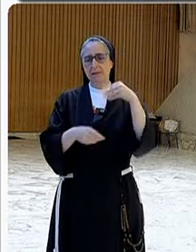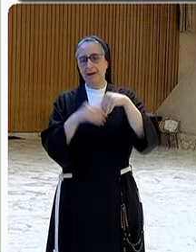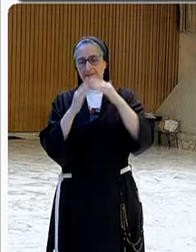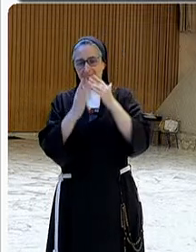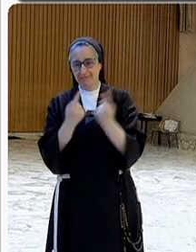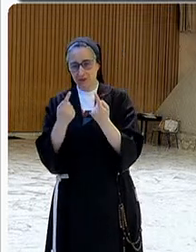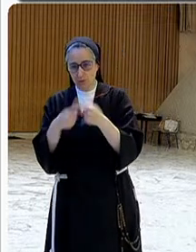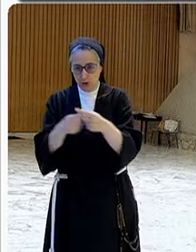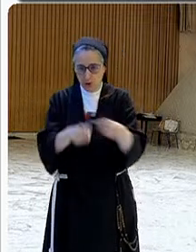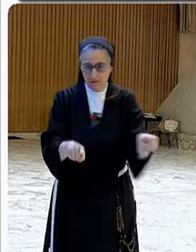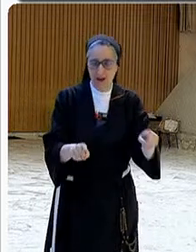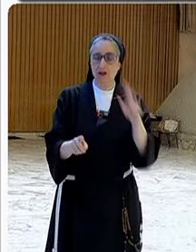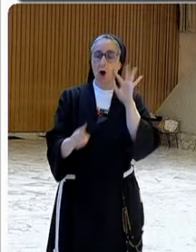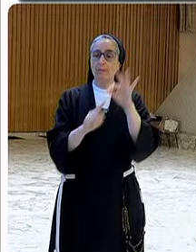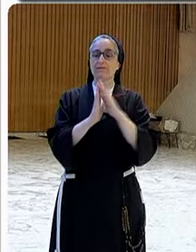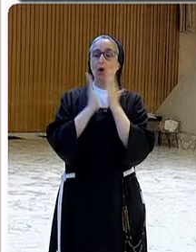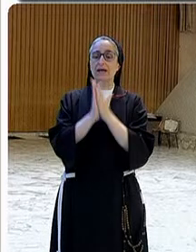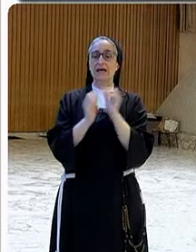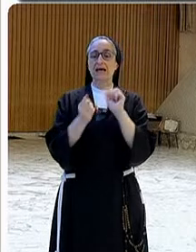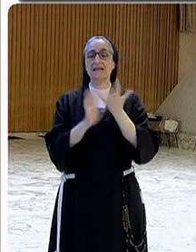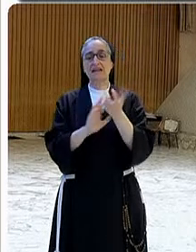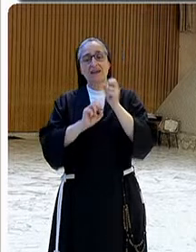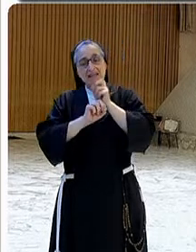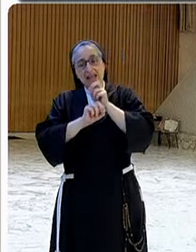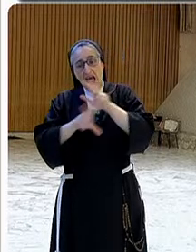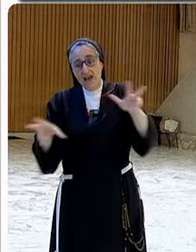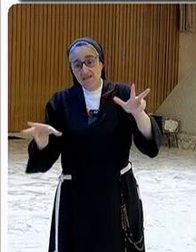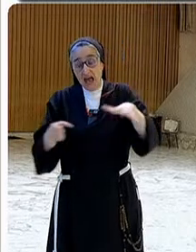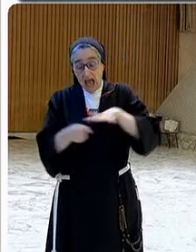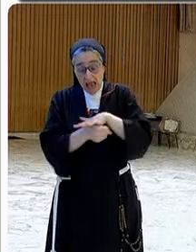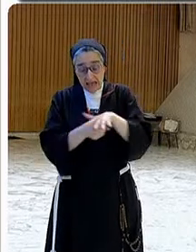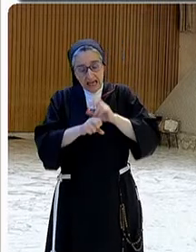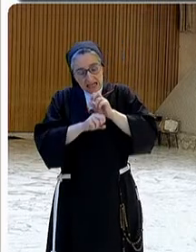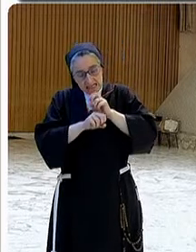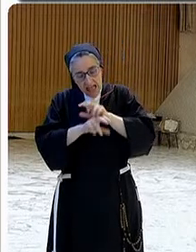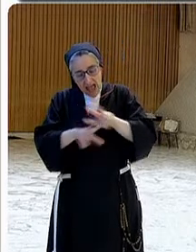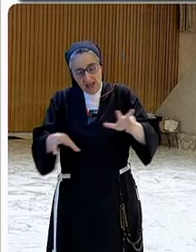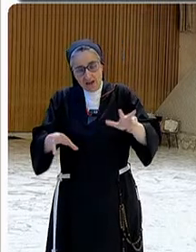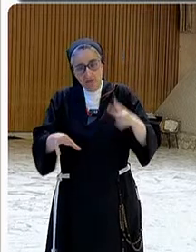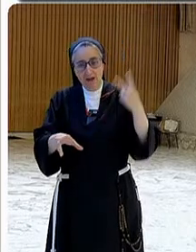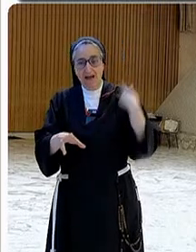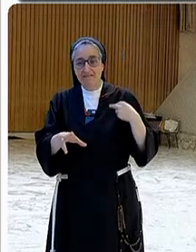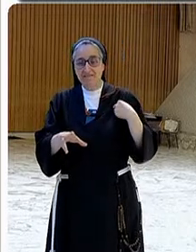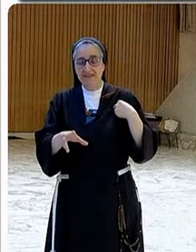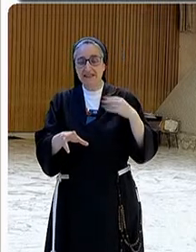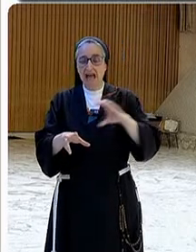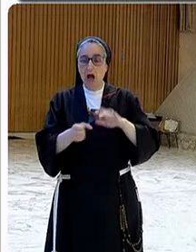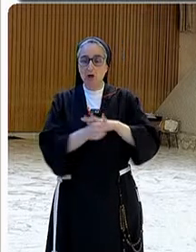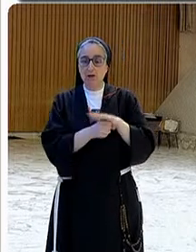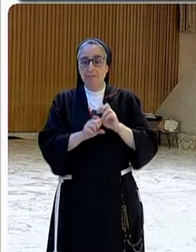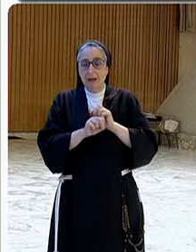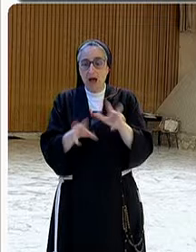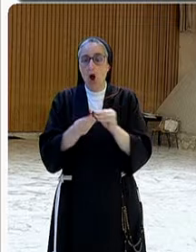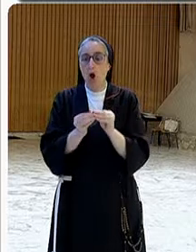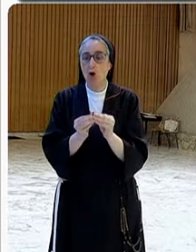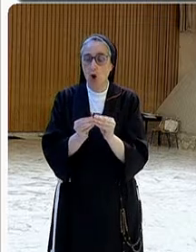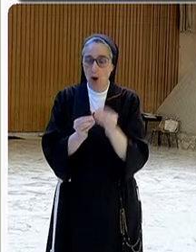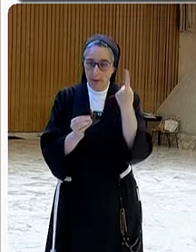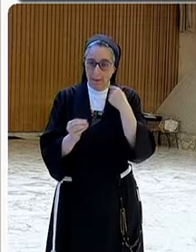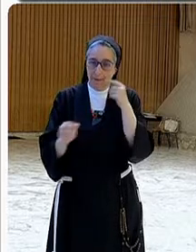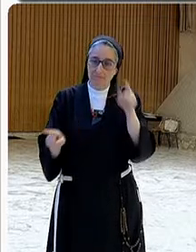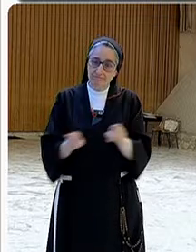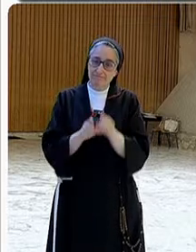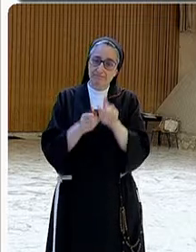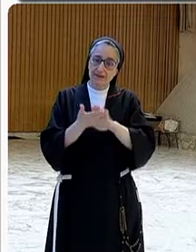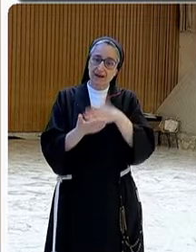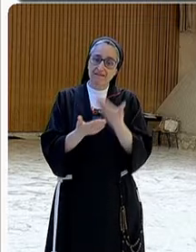and promote a uniquely Catholic vision of family life. This is similar to the approach that the church has promoted for